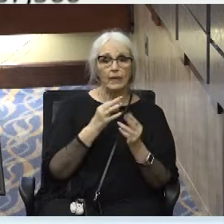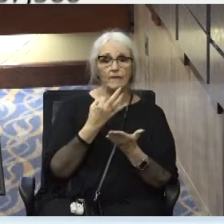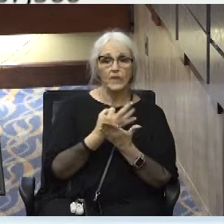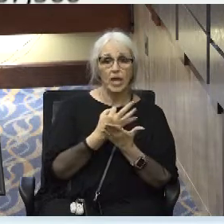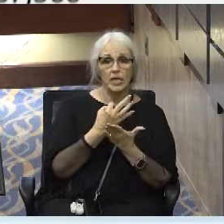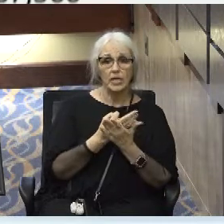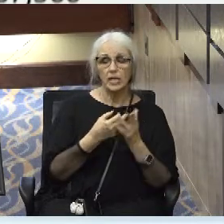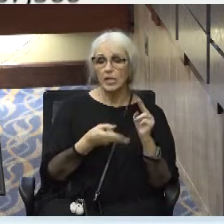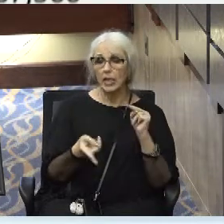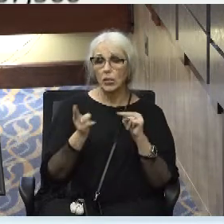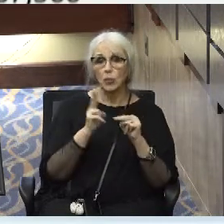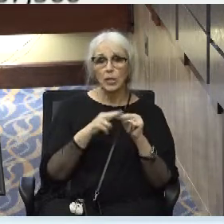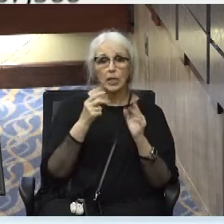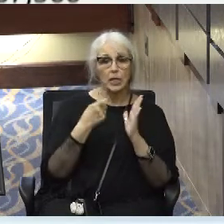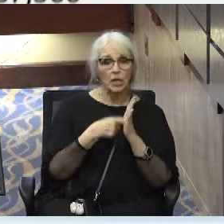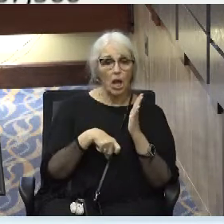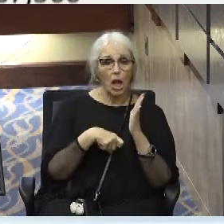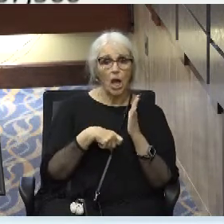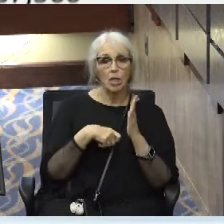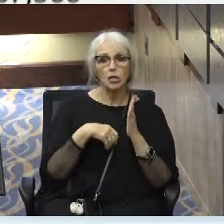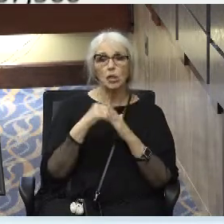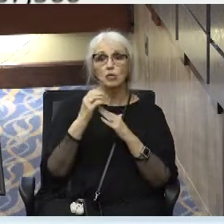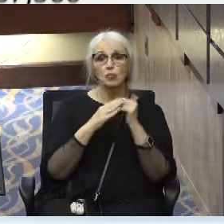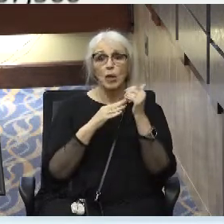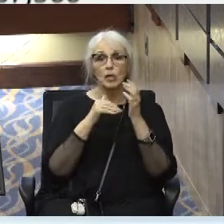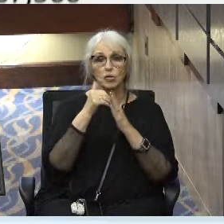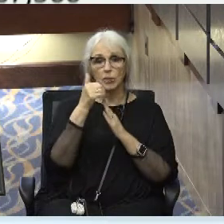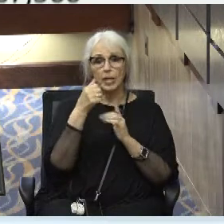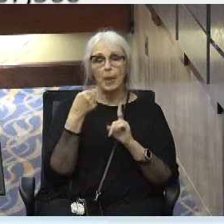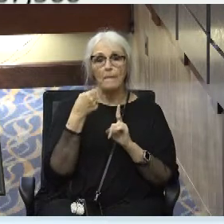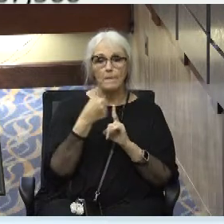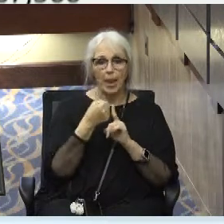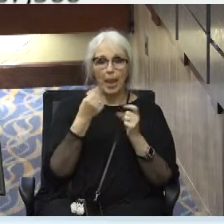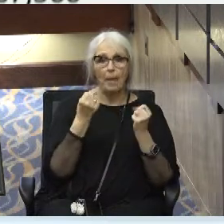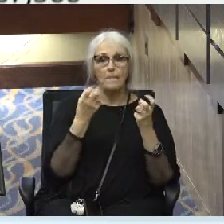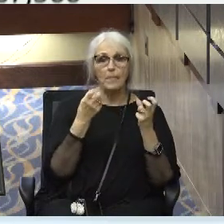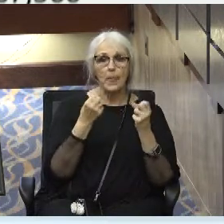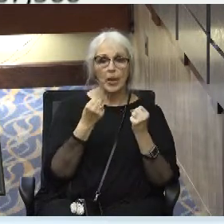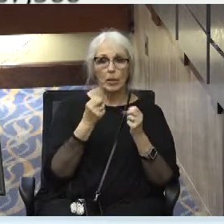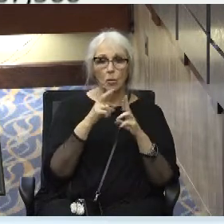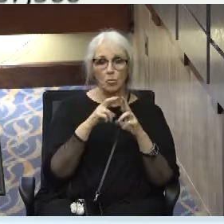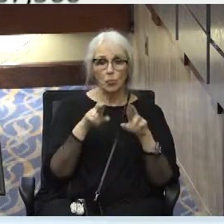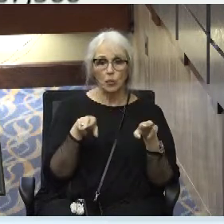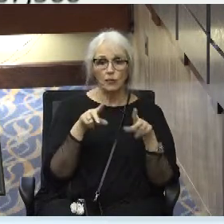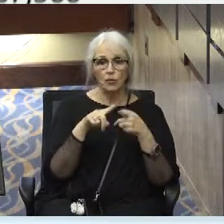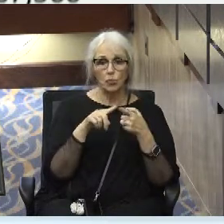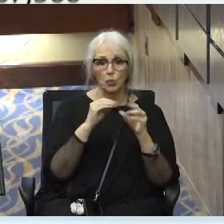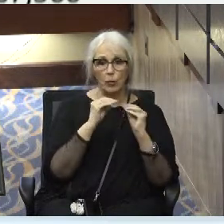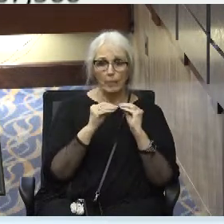the increase in cost for construction will impact the number of roofs that we're able to repair.